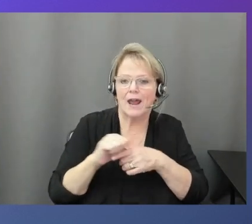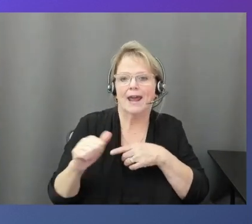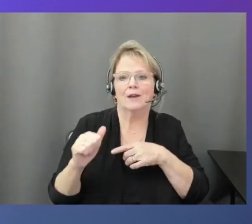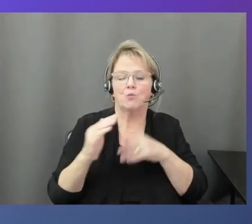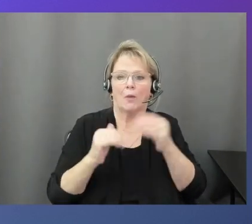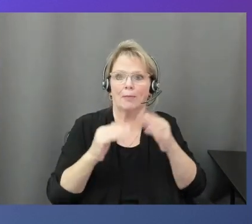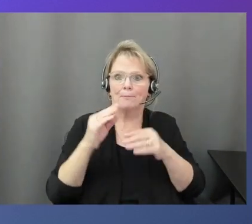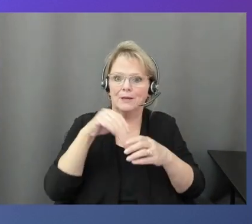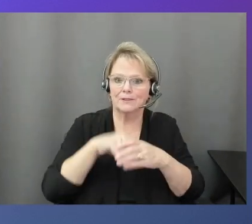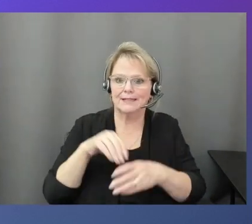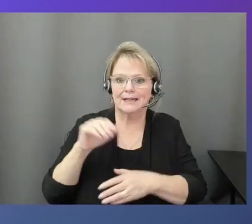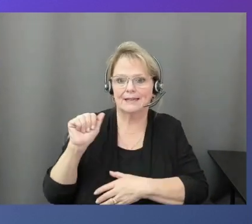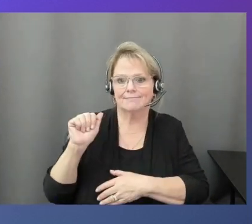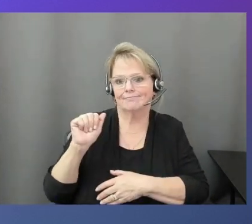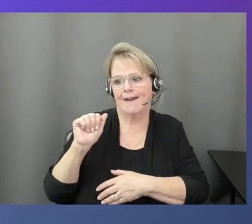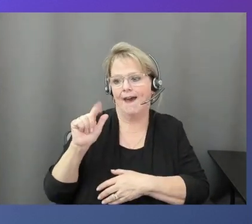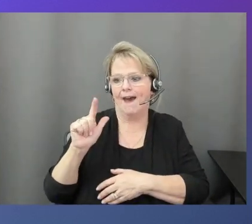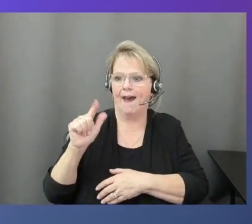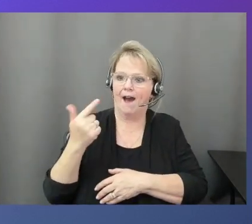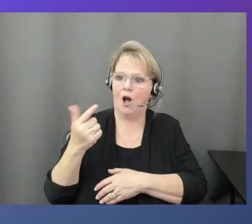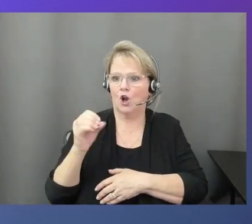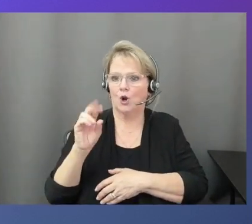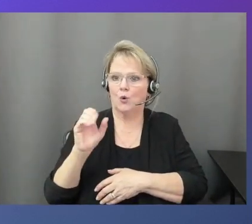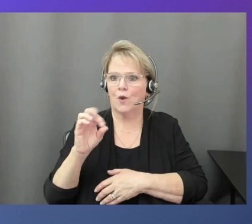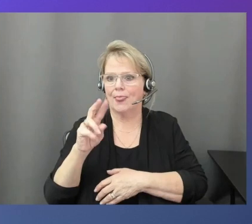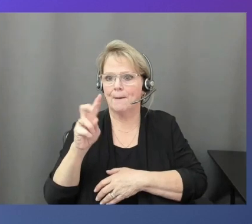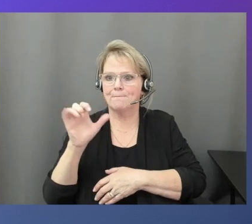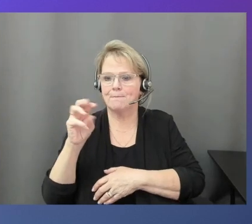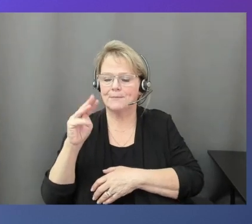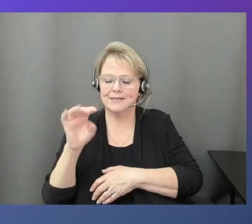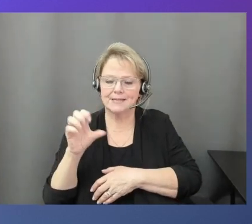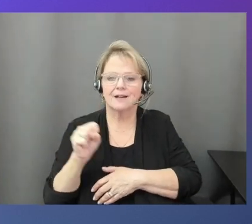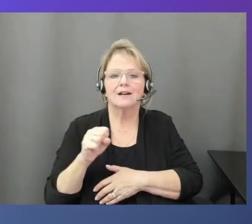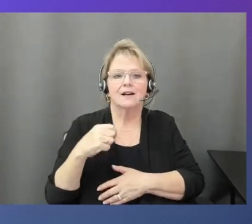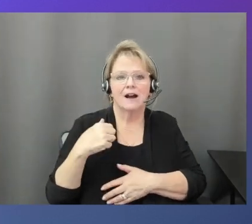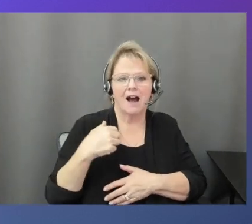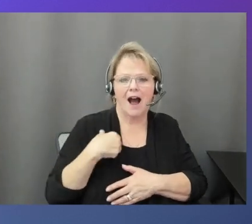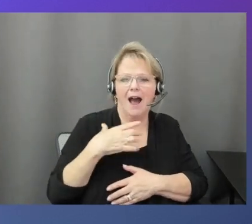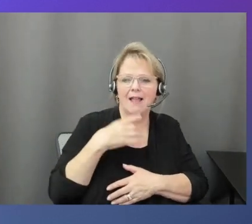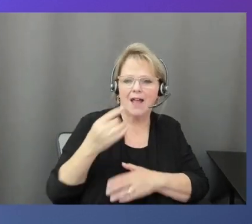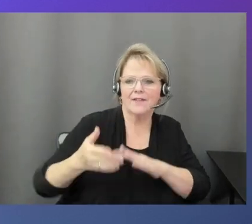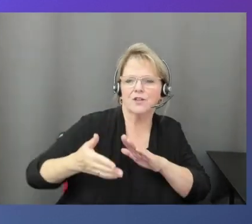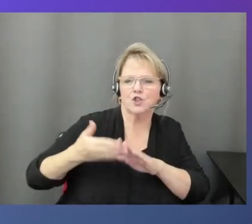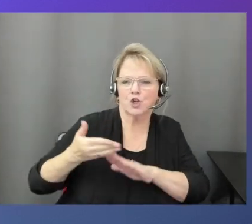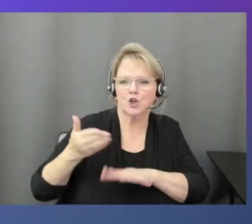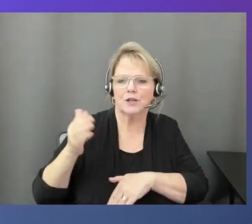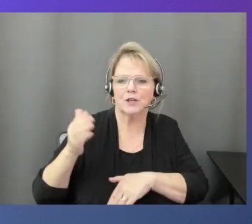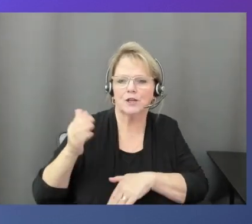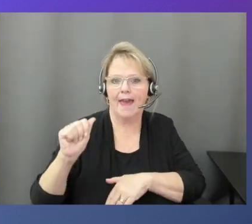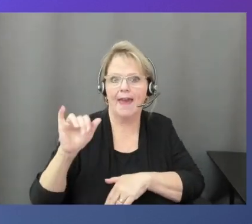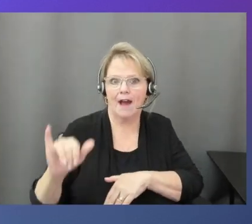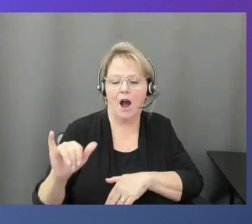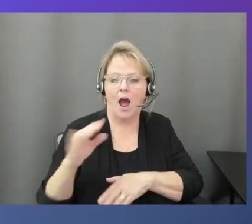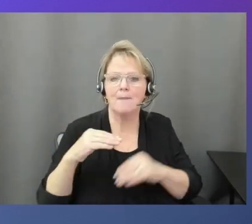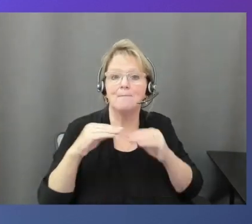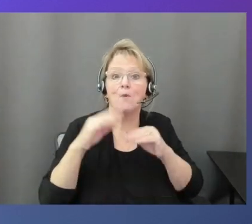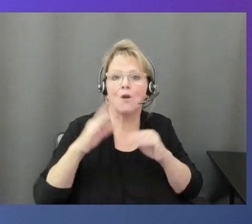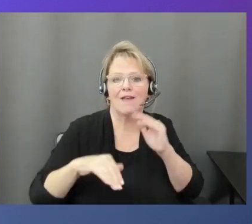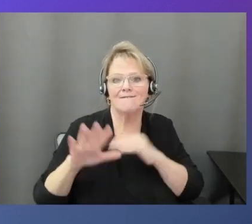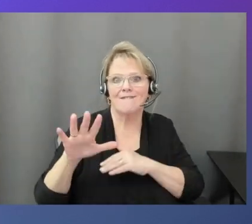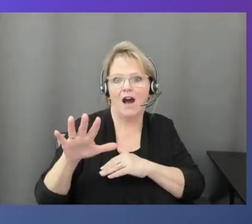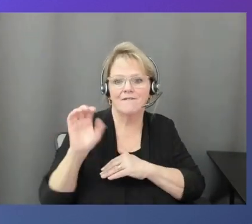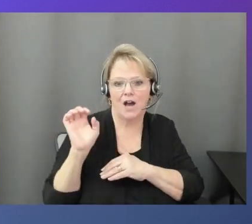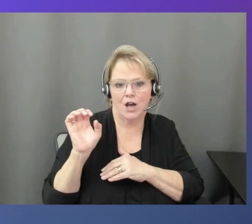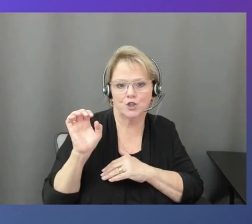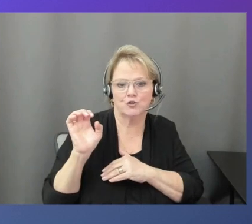fan of SageMaker Jumpstart, particularly with the advent of generative AI. More models than ever. You got more than 500 to choose from. So I started